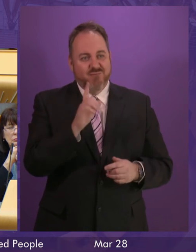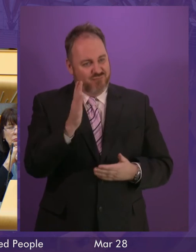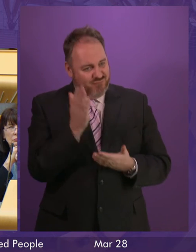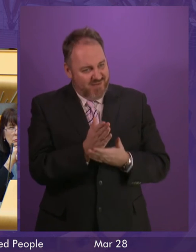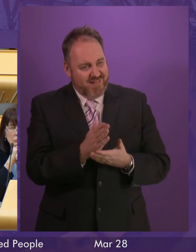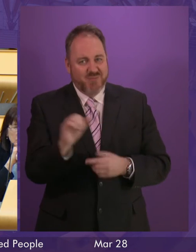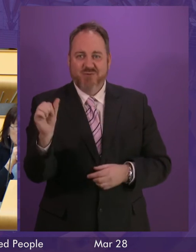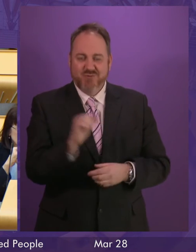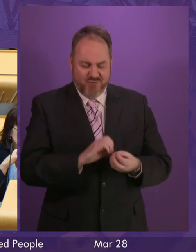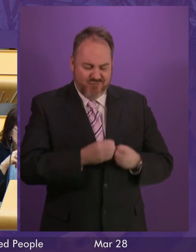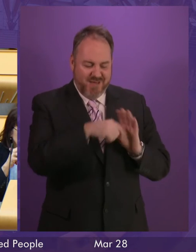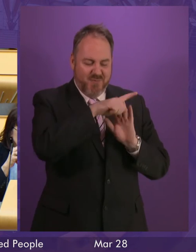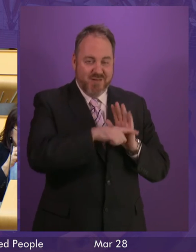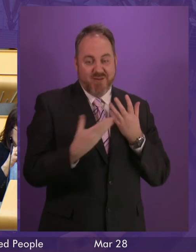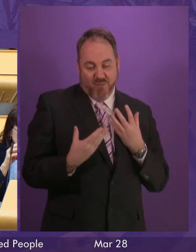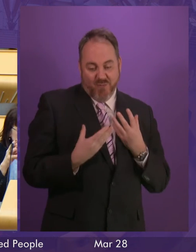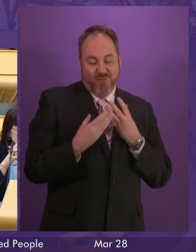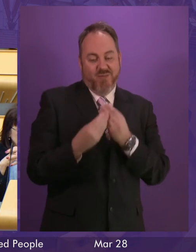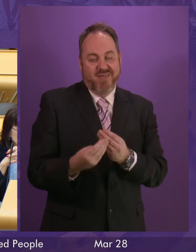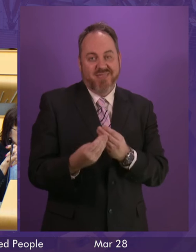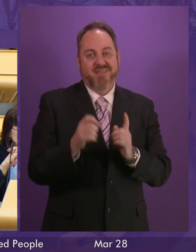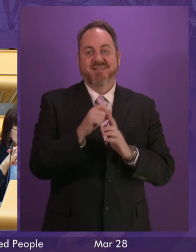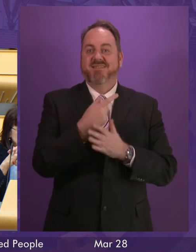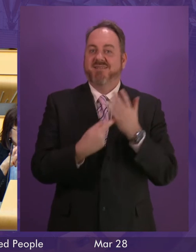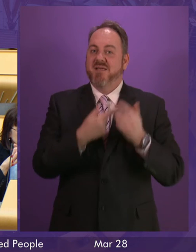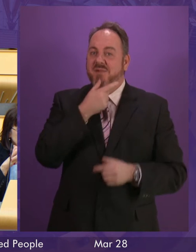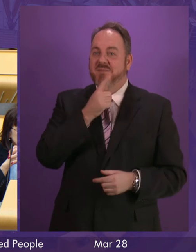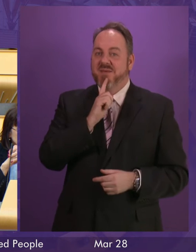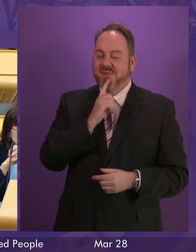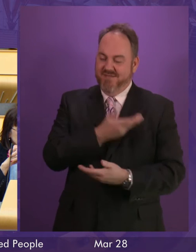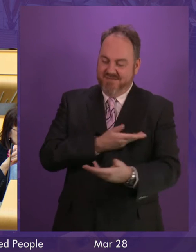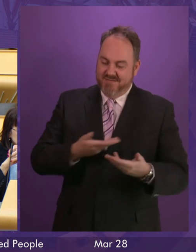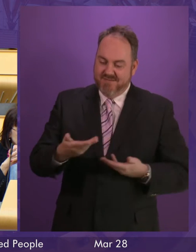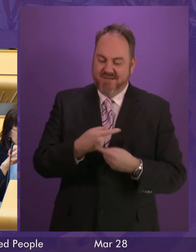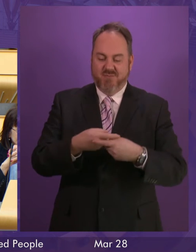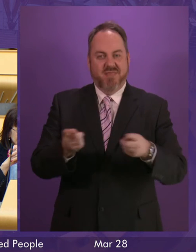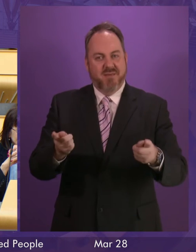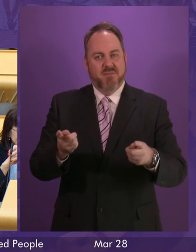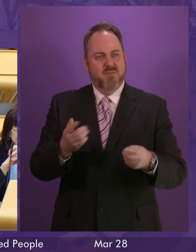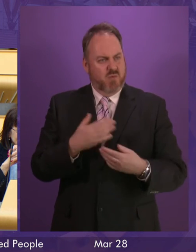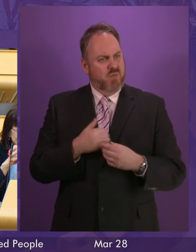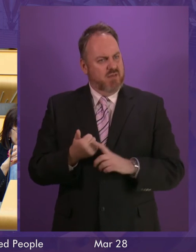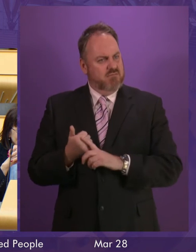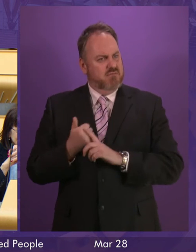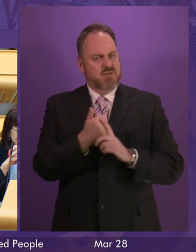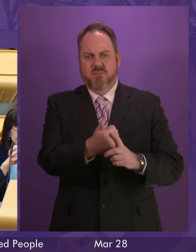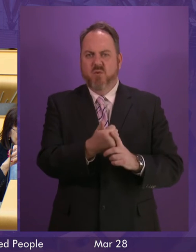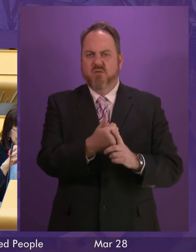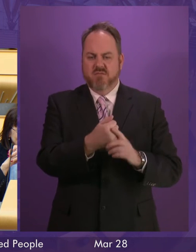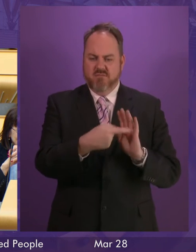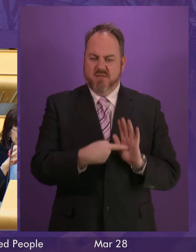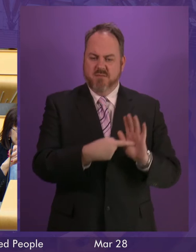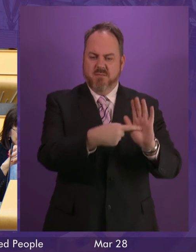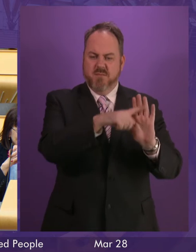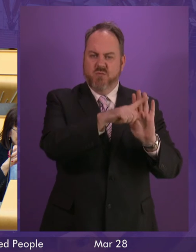be left in poverty. And we'll be supporting the government motion today, although I would ask that